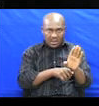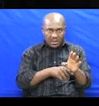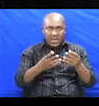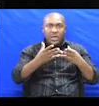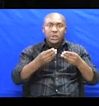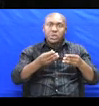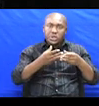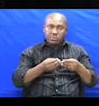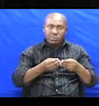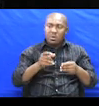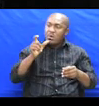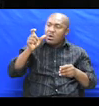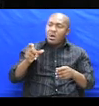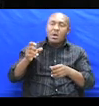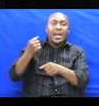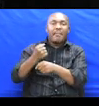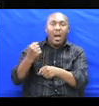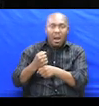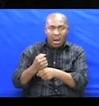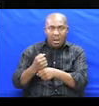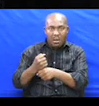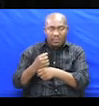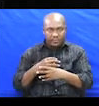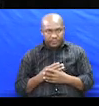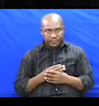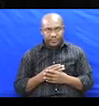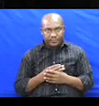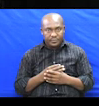and African cheap labor as well.